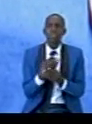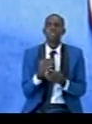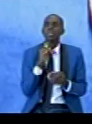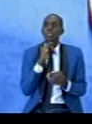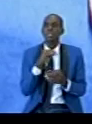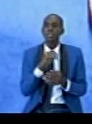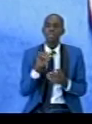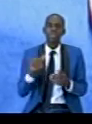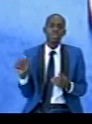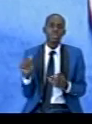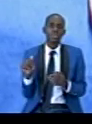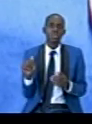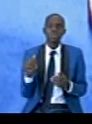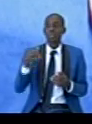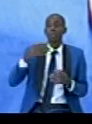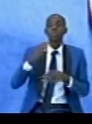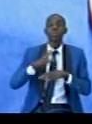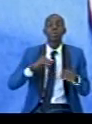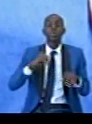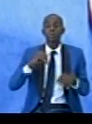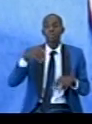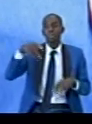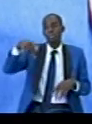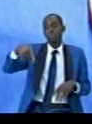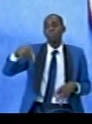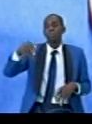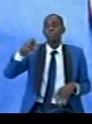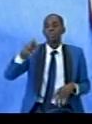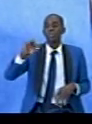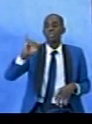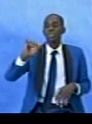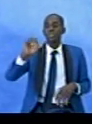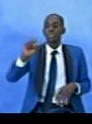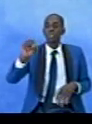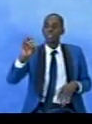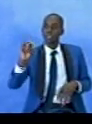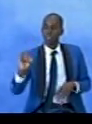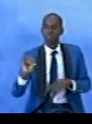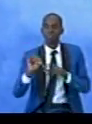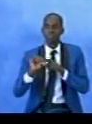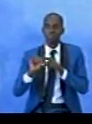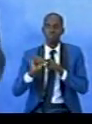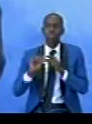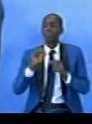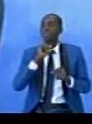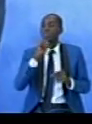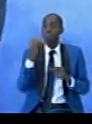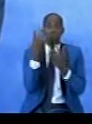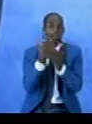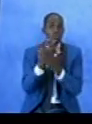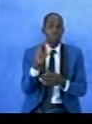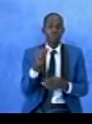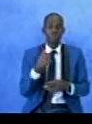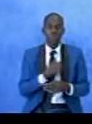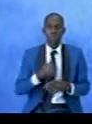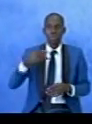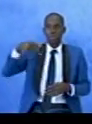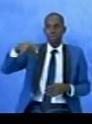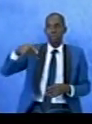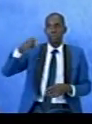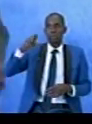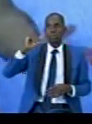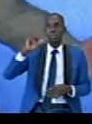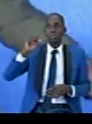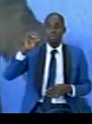has three surfaces and three angles. And then when the sun is shining, the rays of the